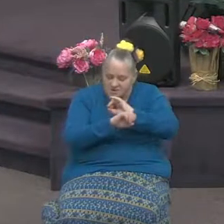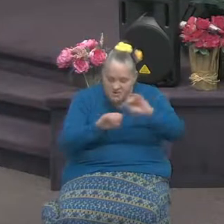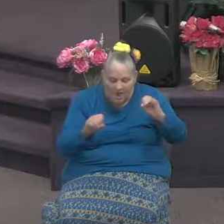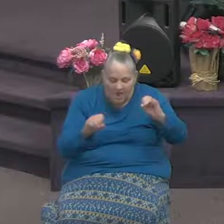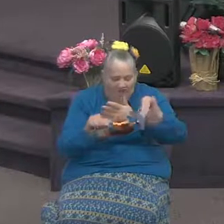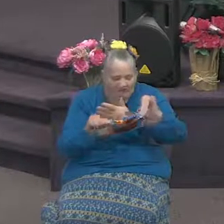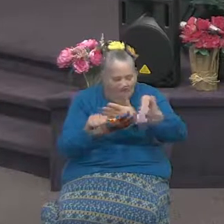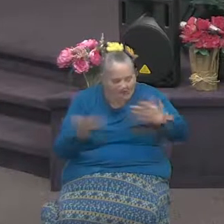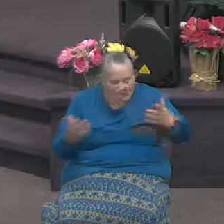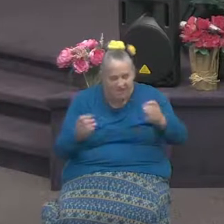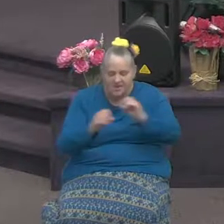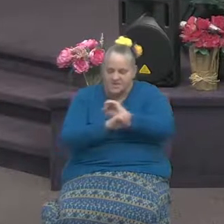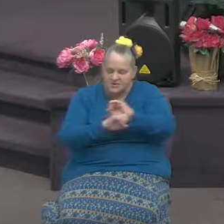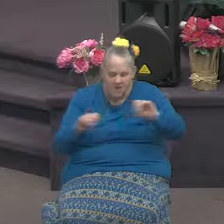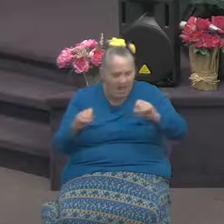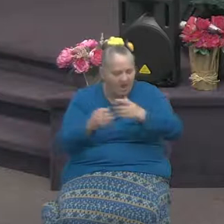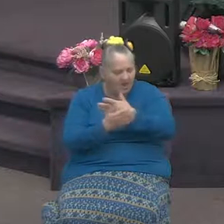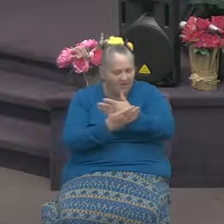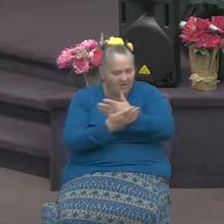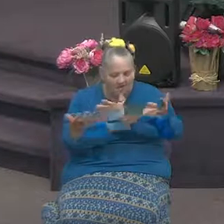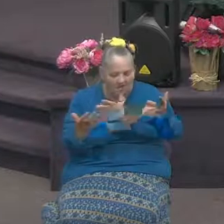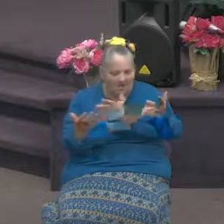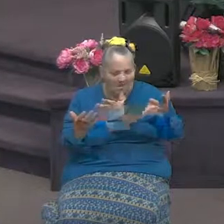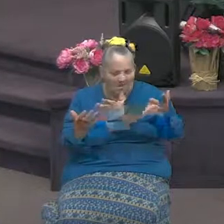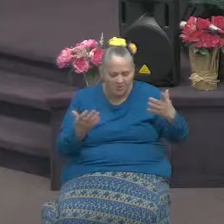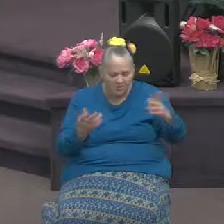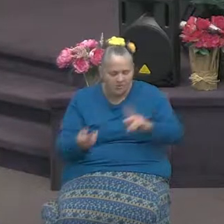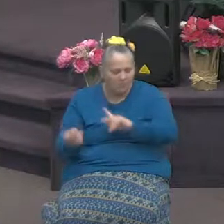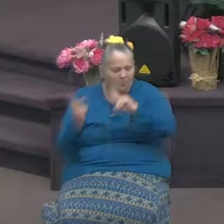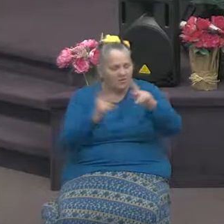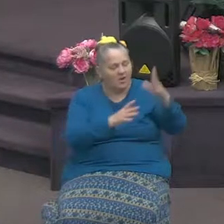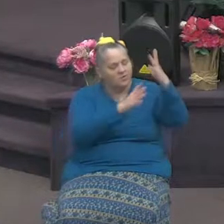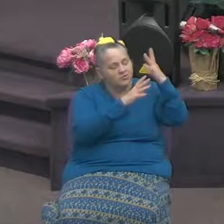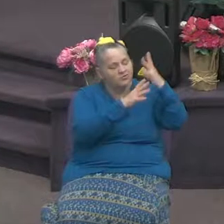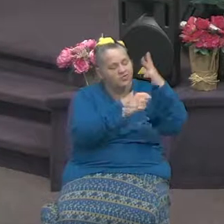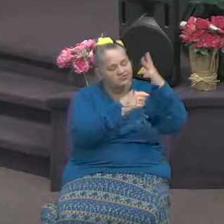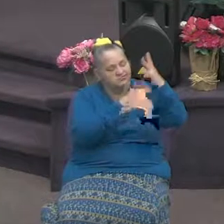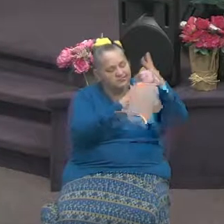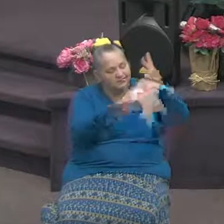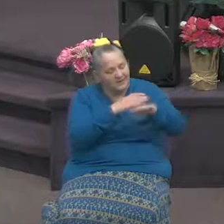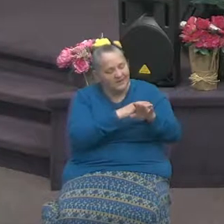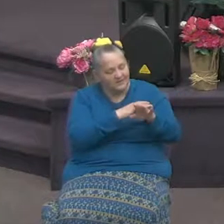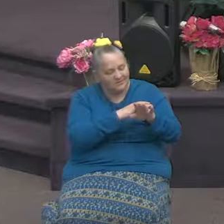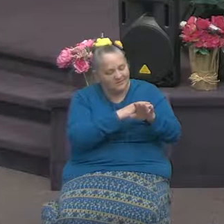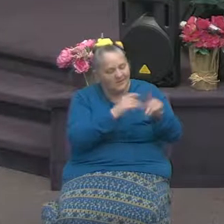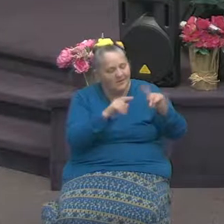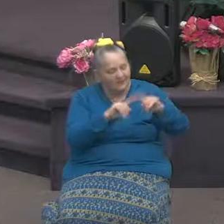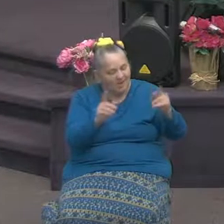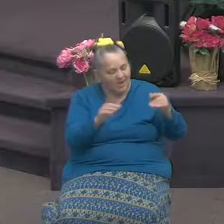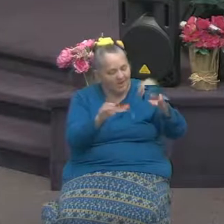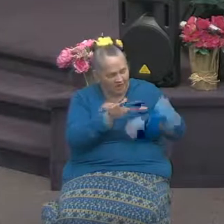nothing, I repeat, nothing we should put our trust in than you.